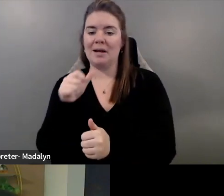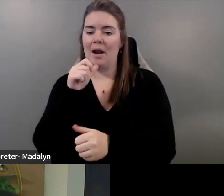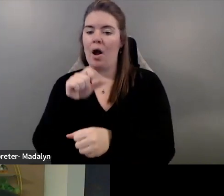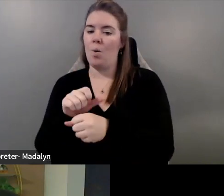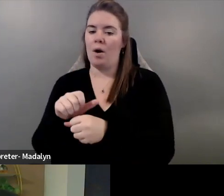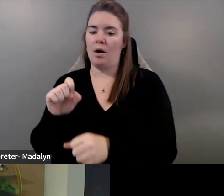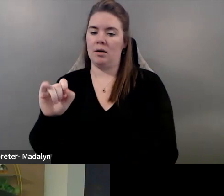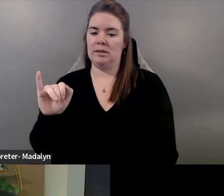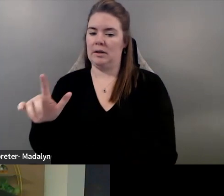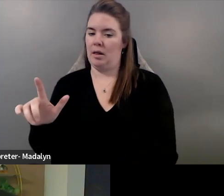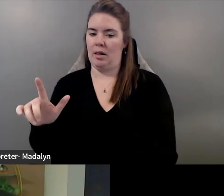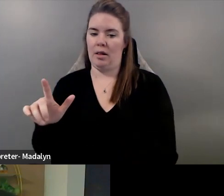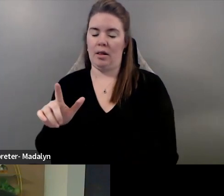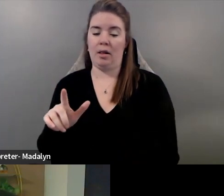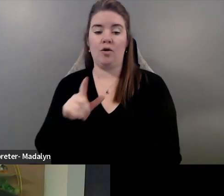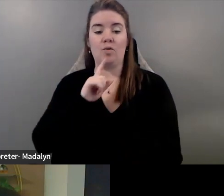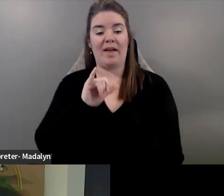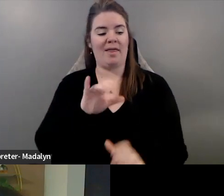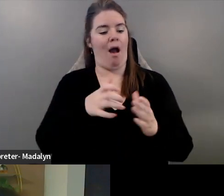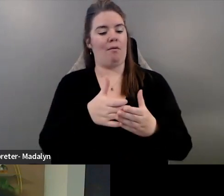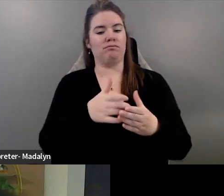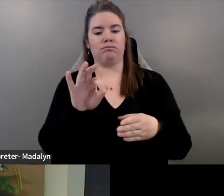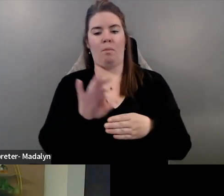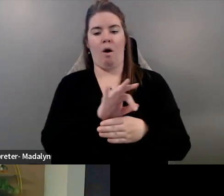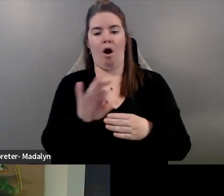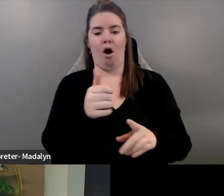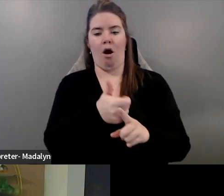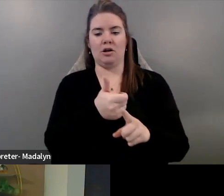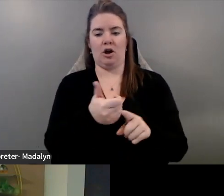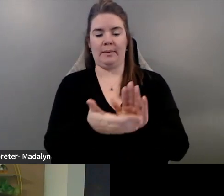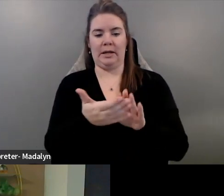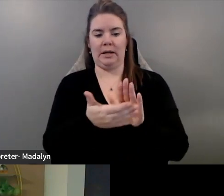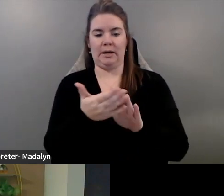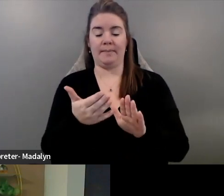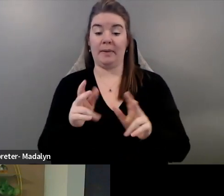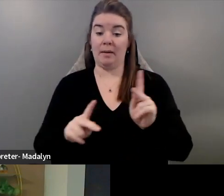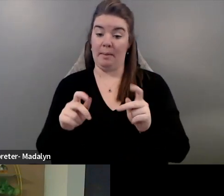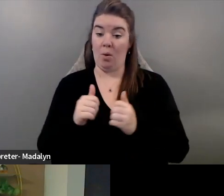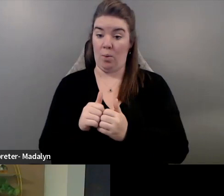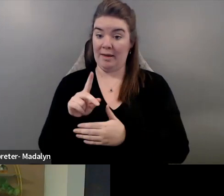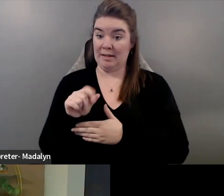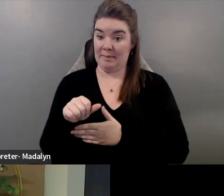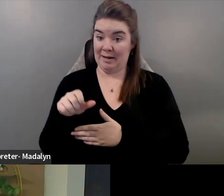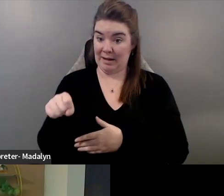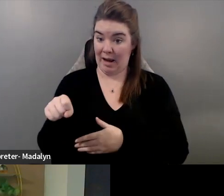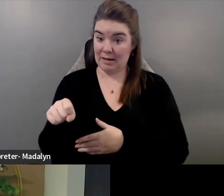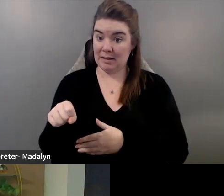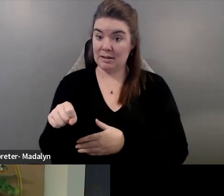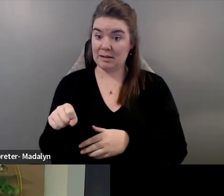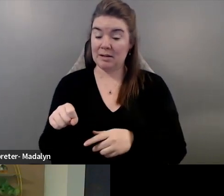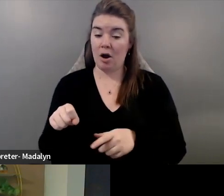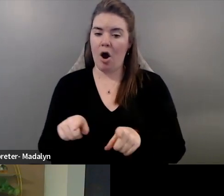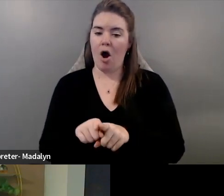about that autonomy that I was talking about before. So we want persons with disabilities, and what we don't want is most of our people to